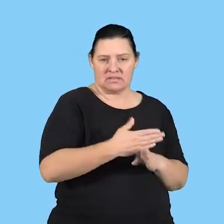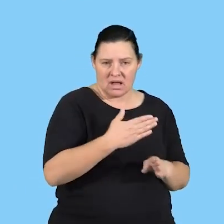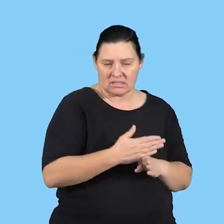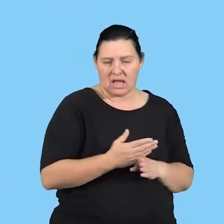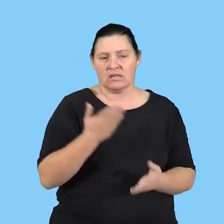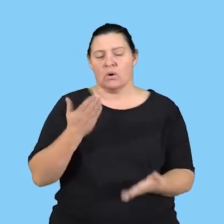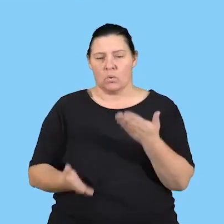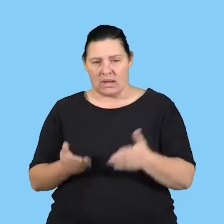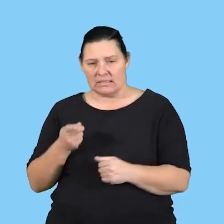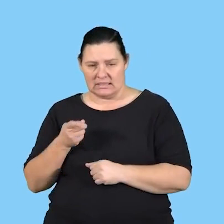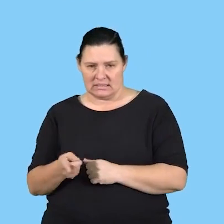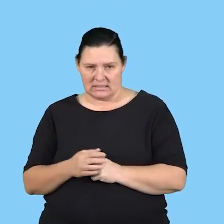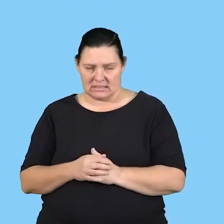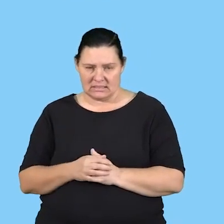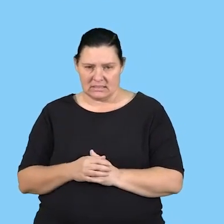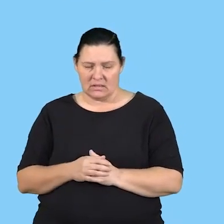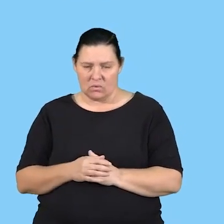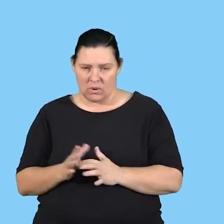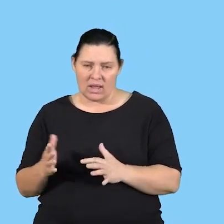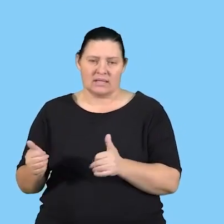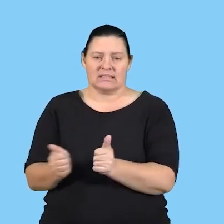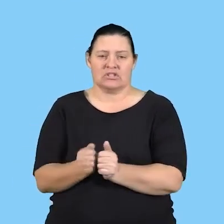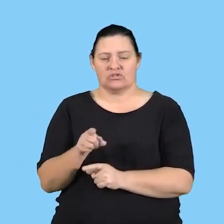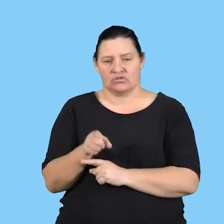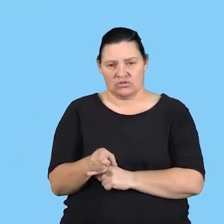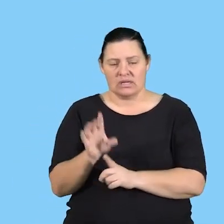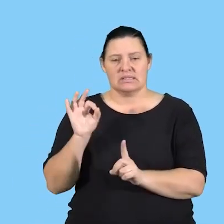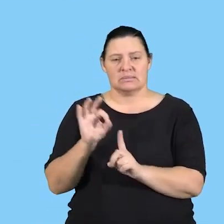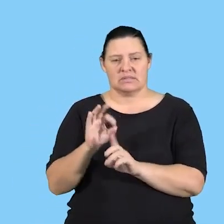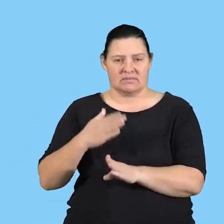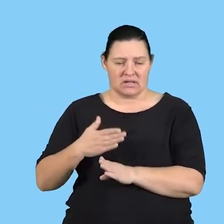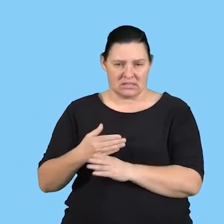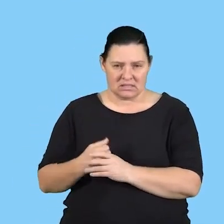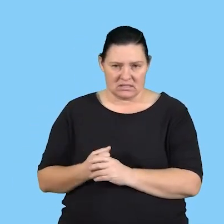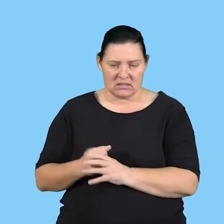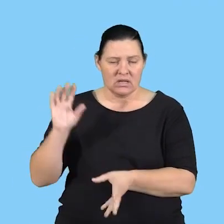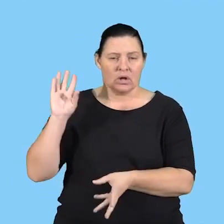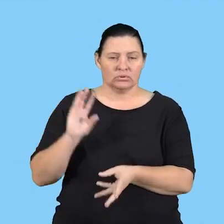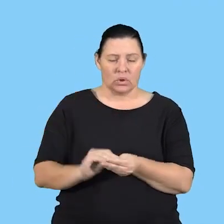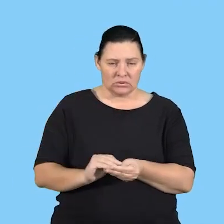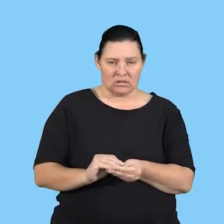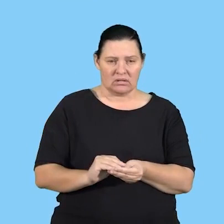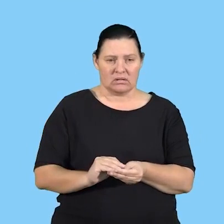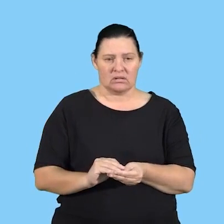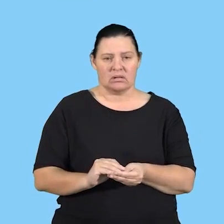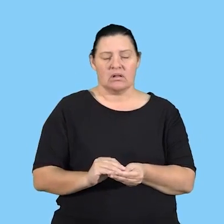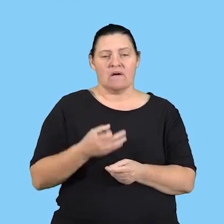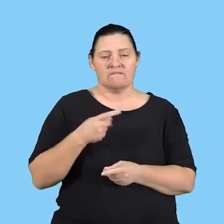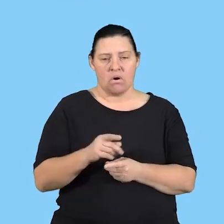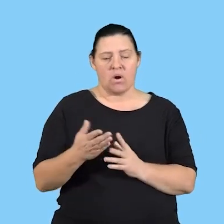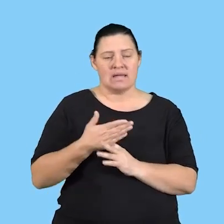and the weighting that we attach to that particular task. In total, therefore, for